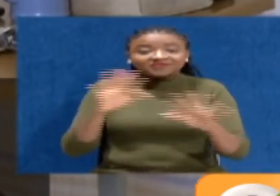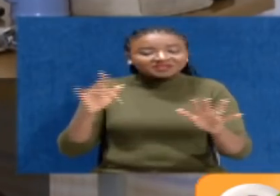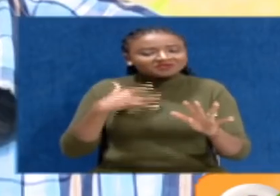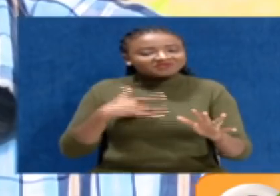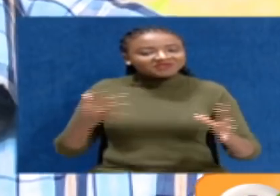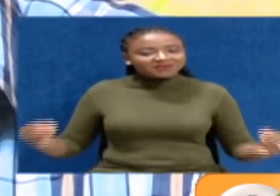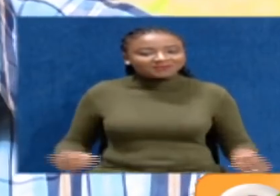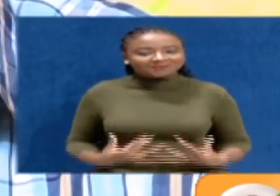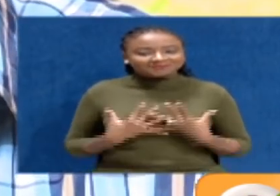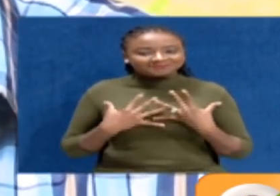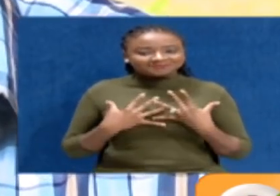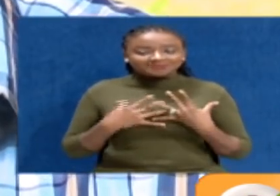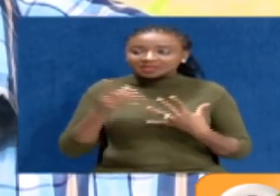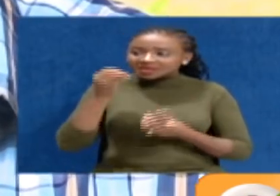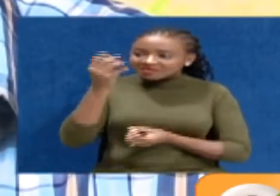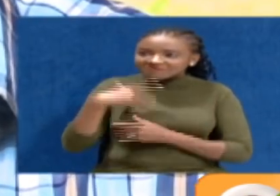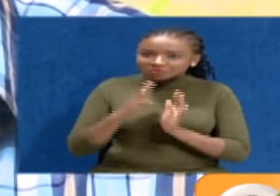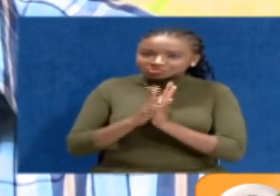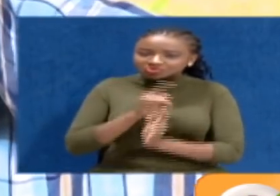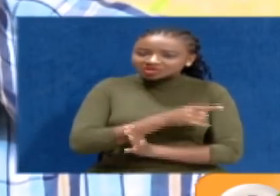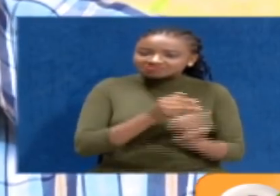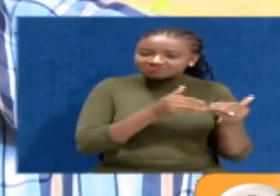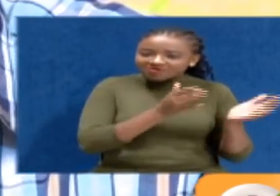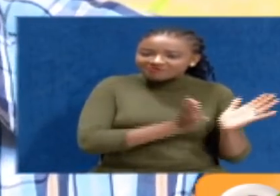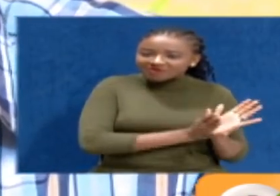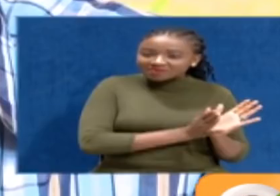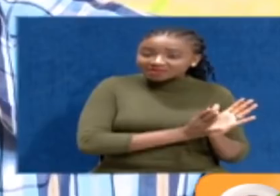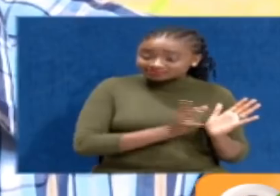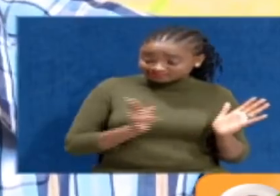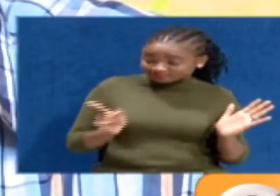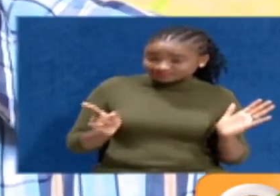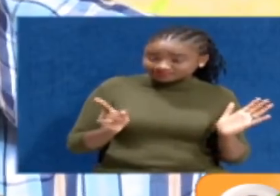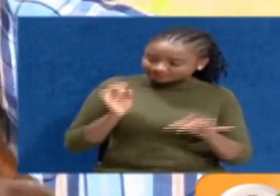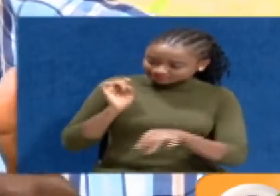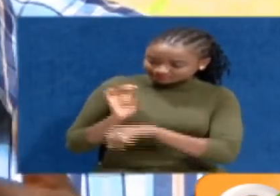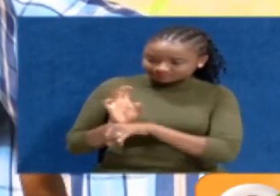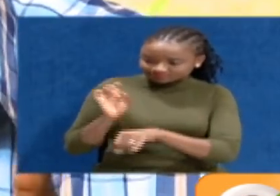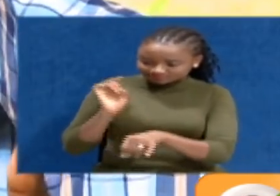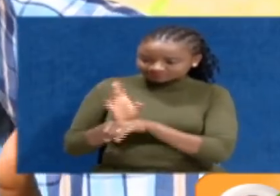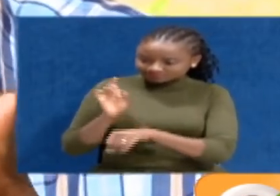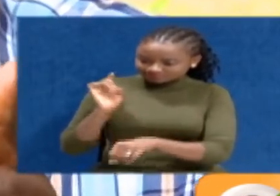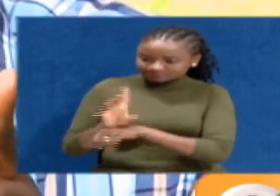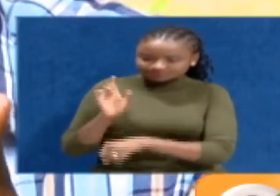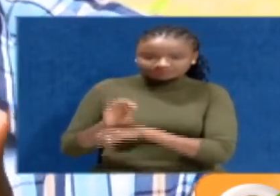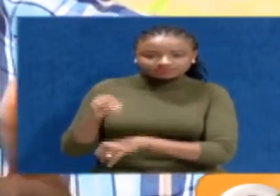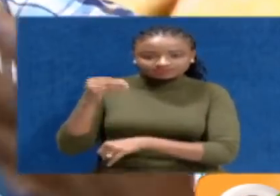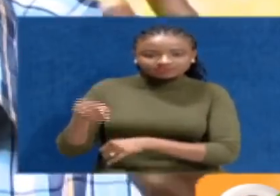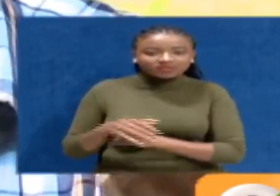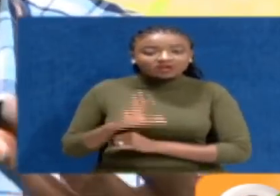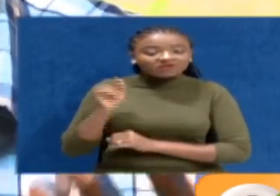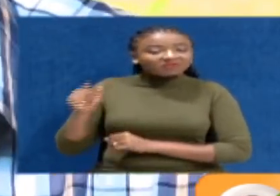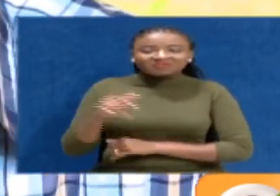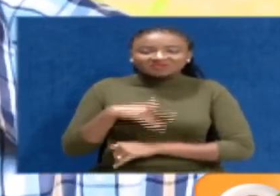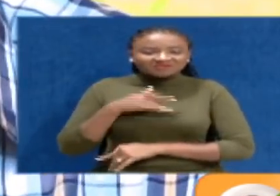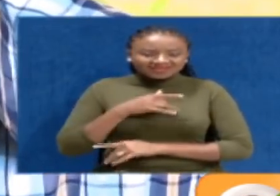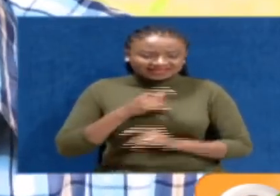atakuwa amefurahi. He told me the story of the family. So he has gone through a lot of counseling. We have done a lot of counseling. That's why he's saying he